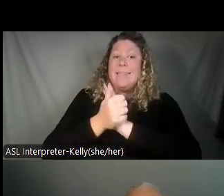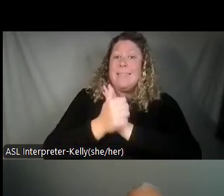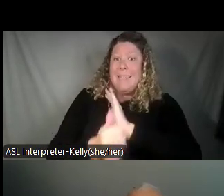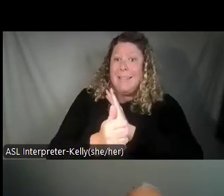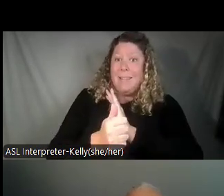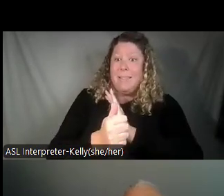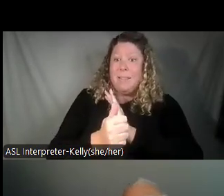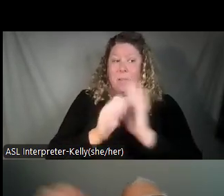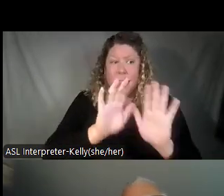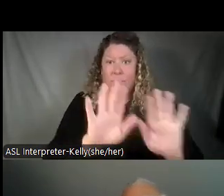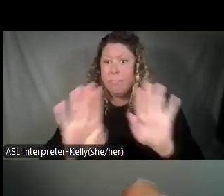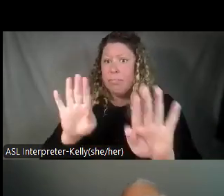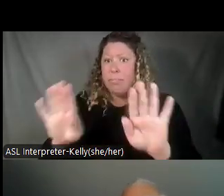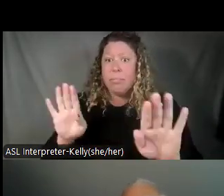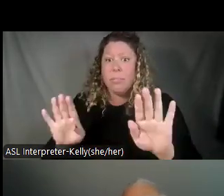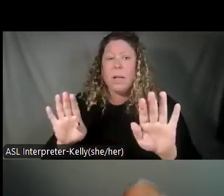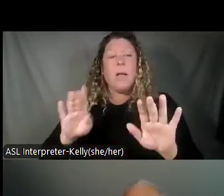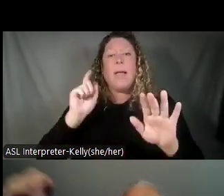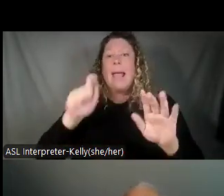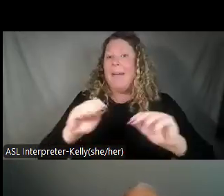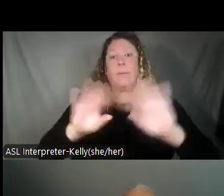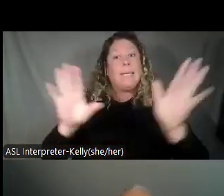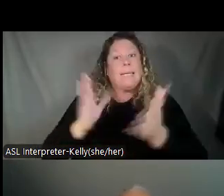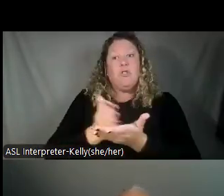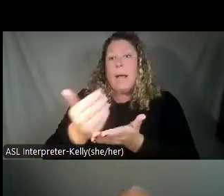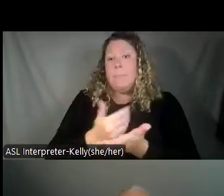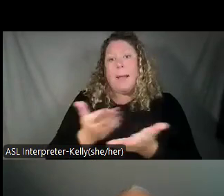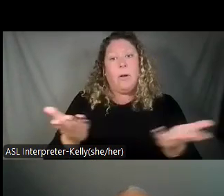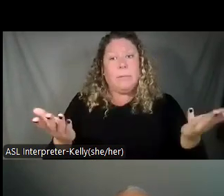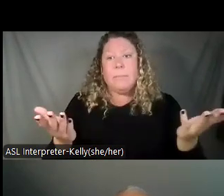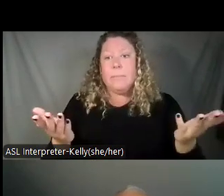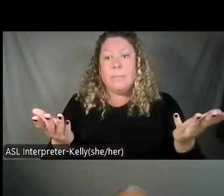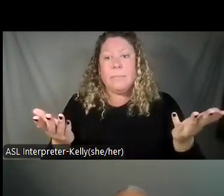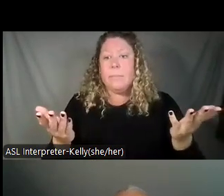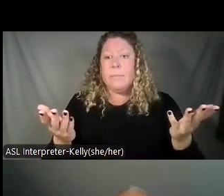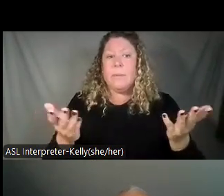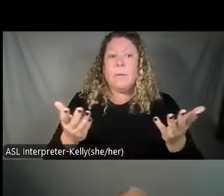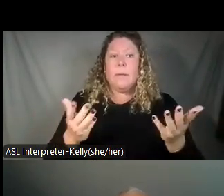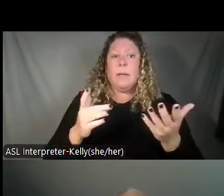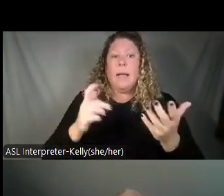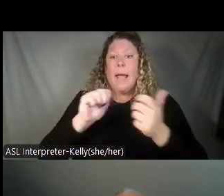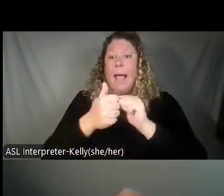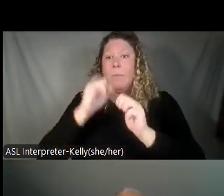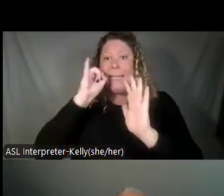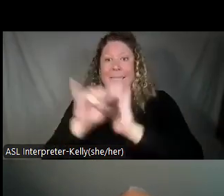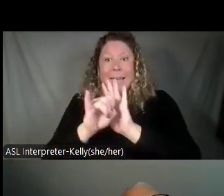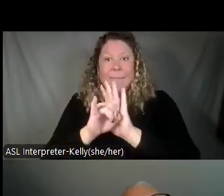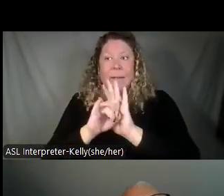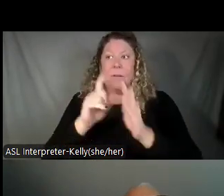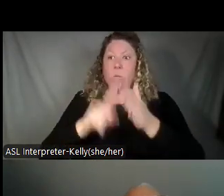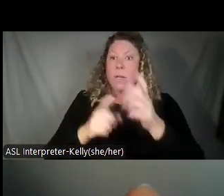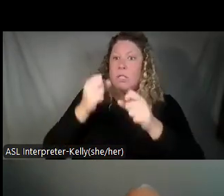thing that we need to be radically transparent about in terms of how we're identifying strengths and skills of